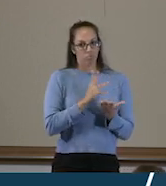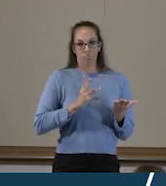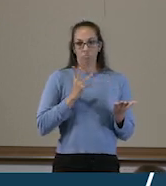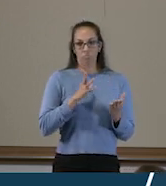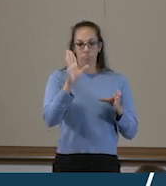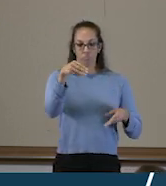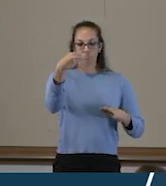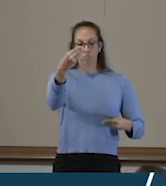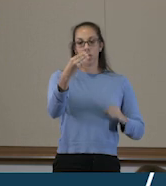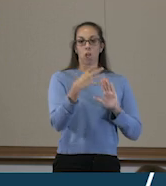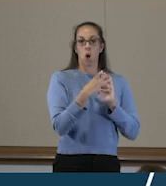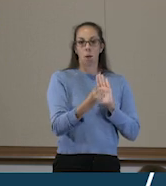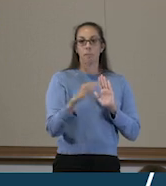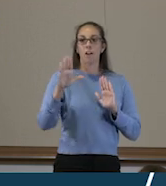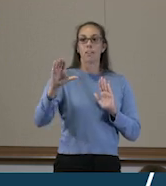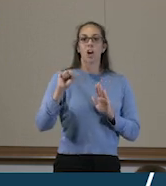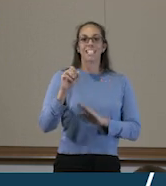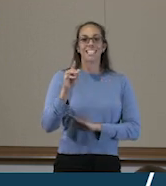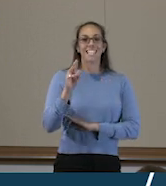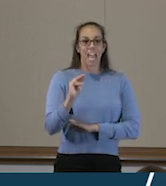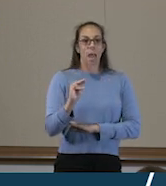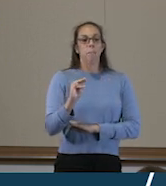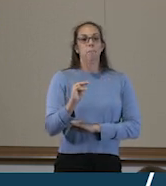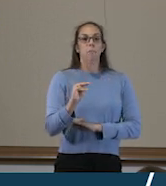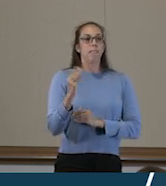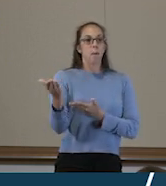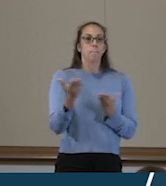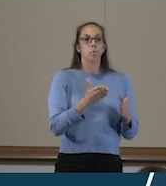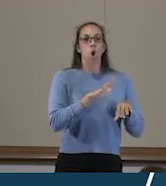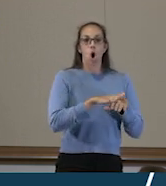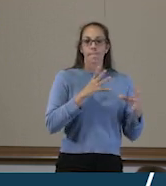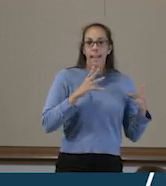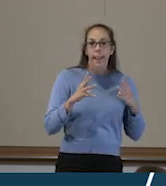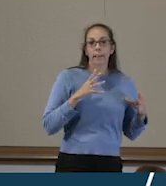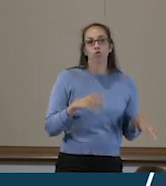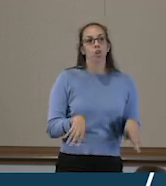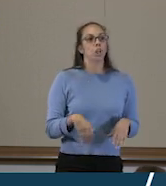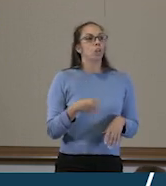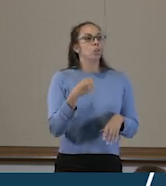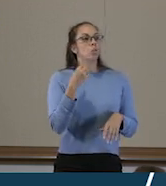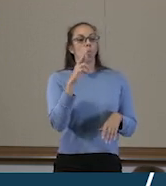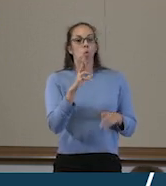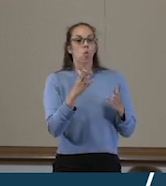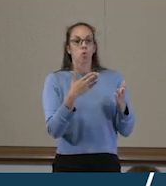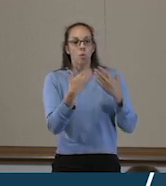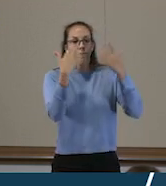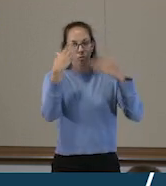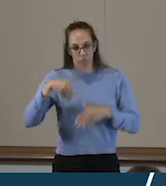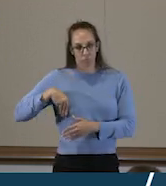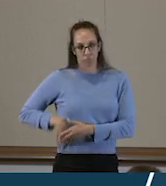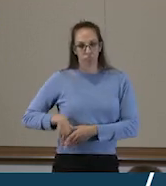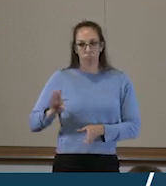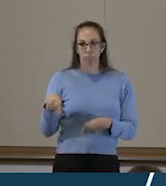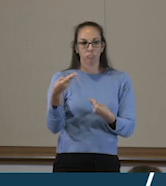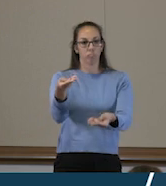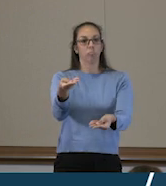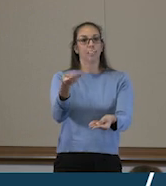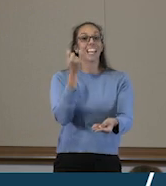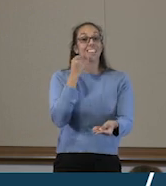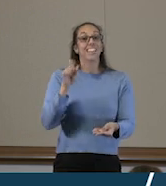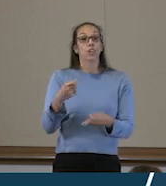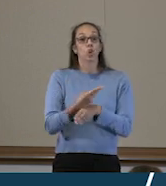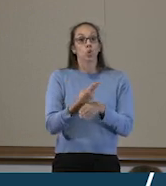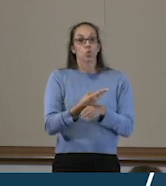their supported decision-making agreement on vacation with them or whatever. And if they need to use it, then, we'll say, okay, well, this is valid